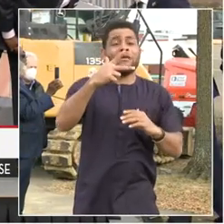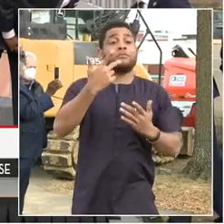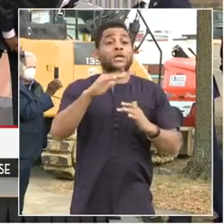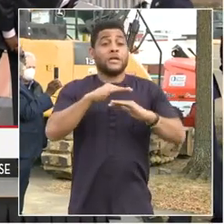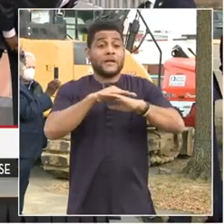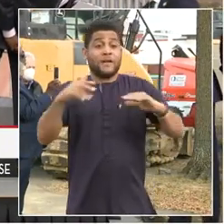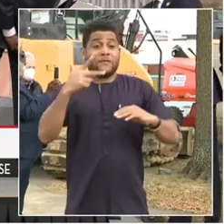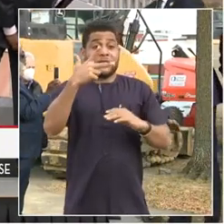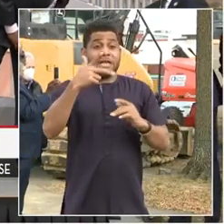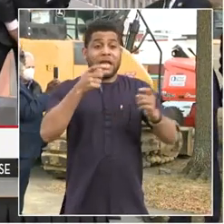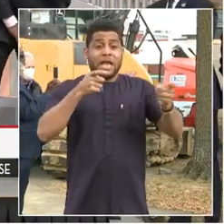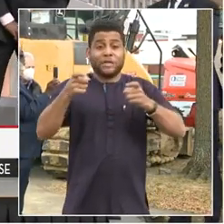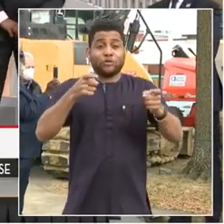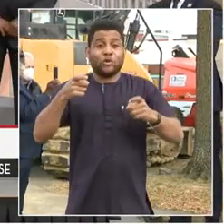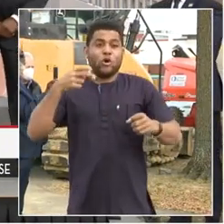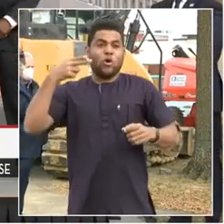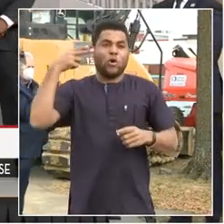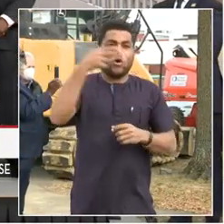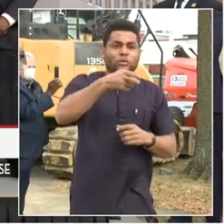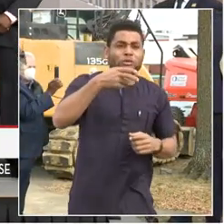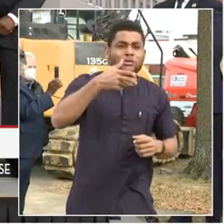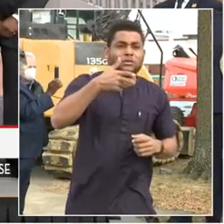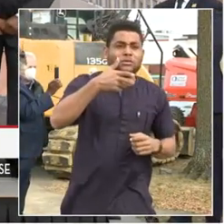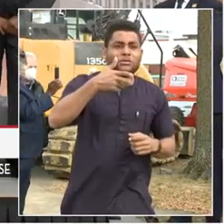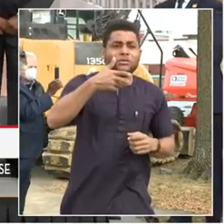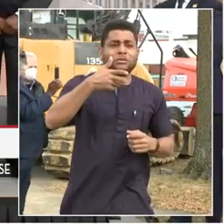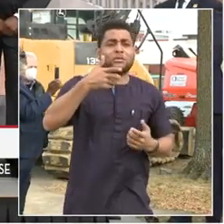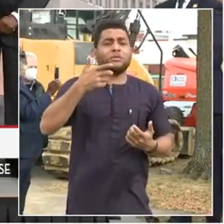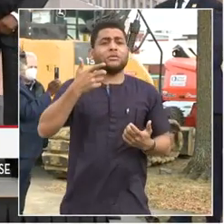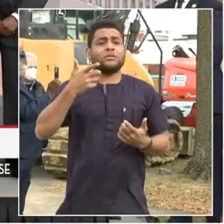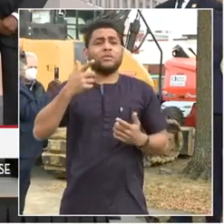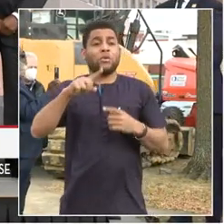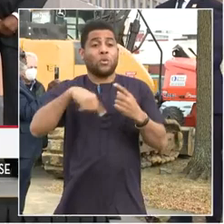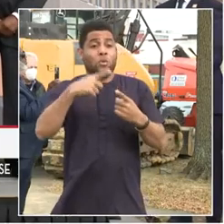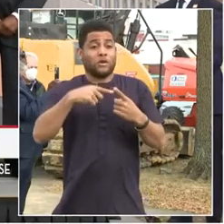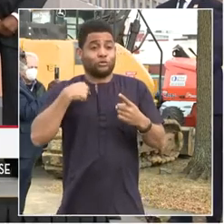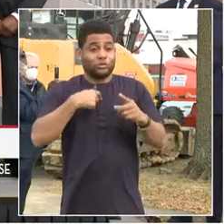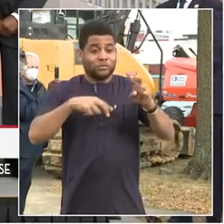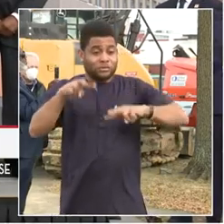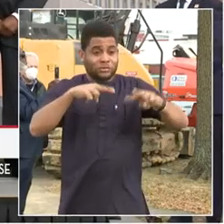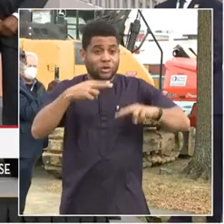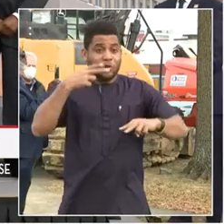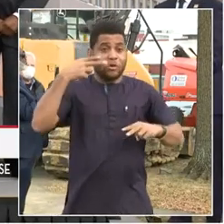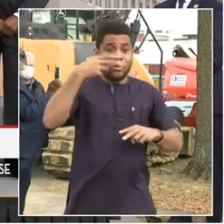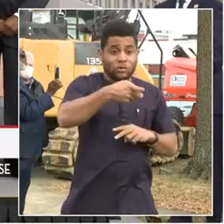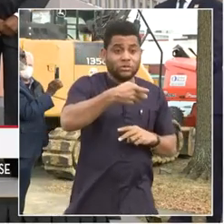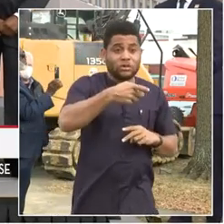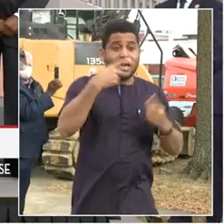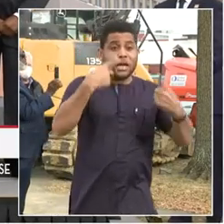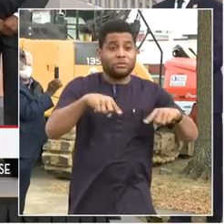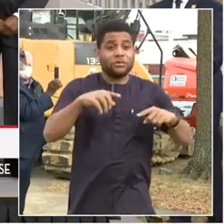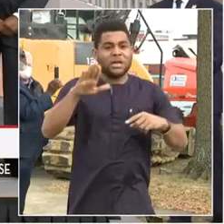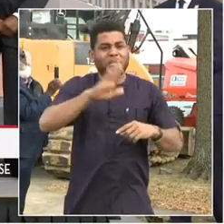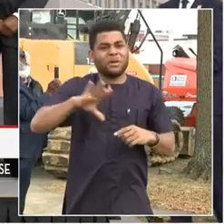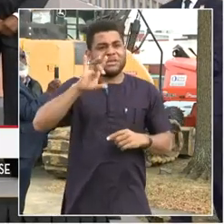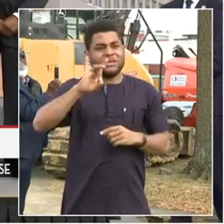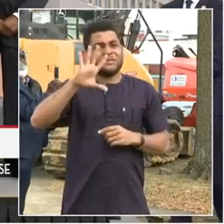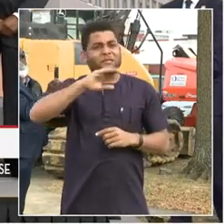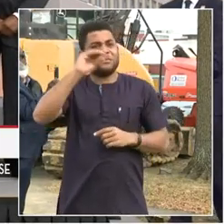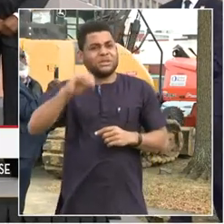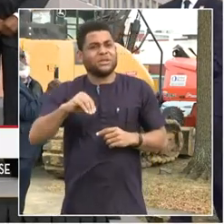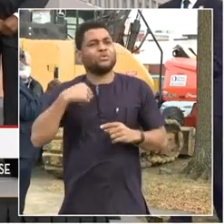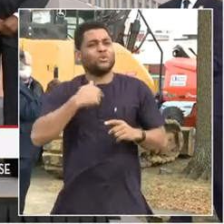question. And when we looked at the gunshot wounds that occur in Ward 7 and 8, again, about 85% of those could be treated at a level